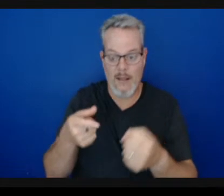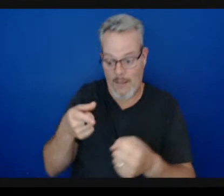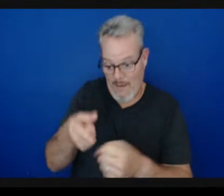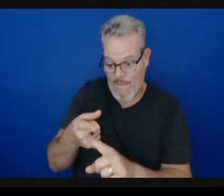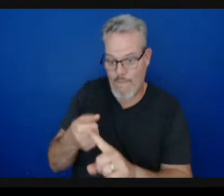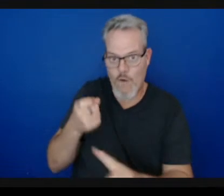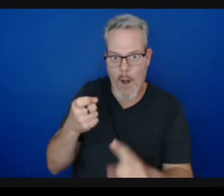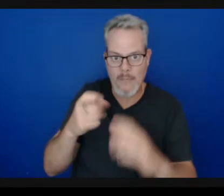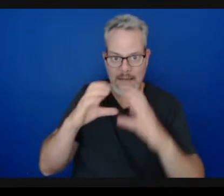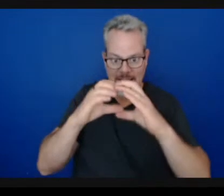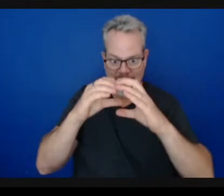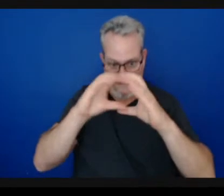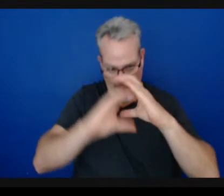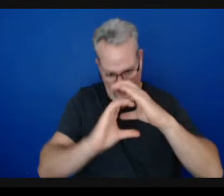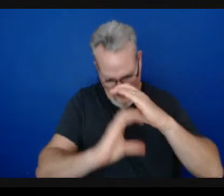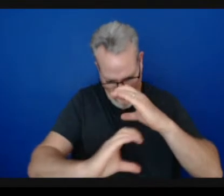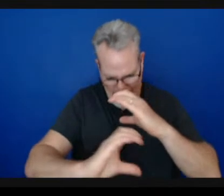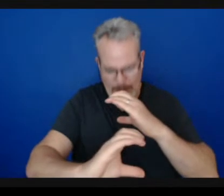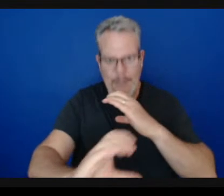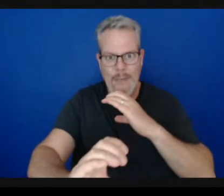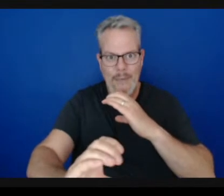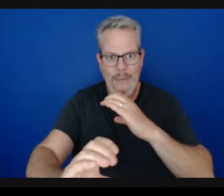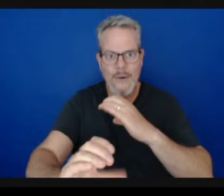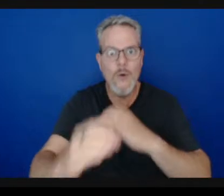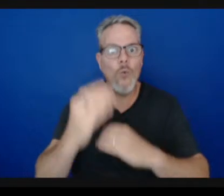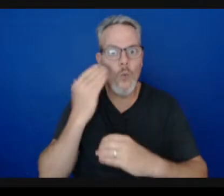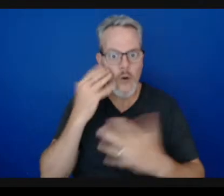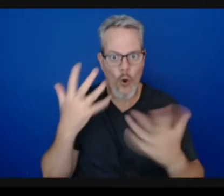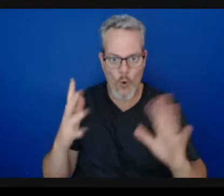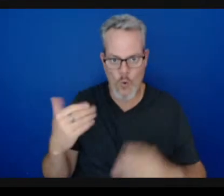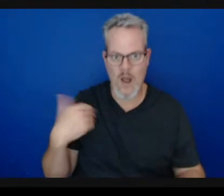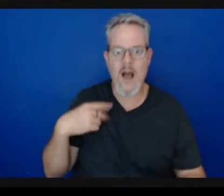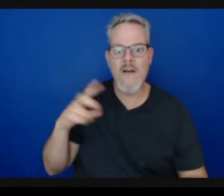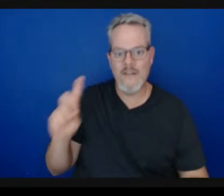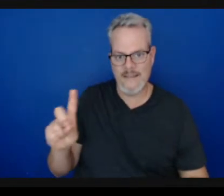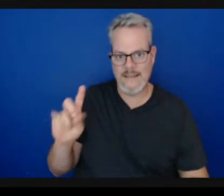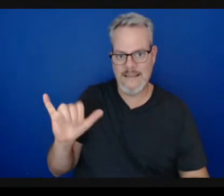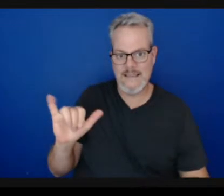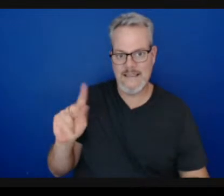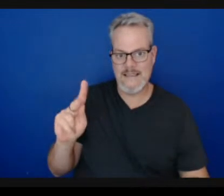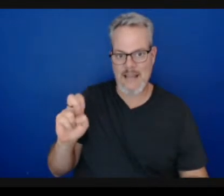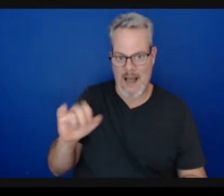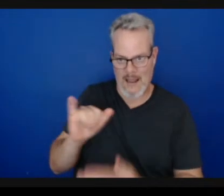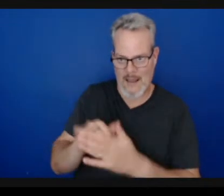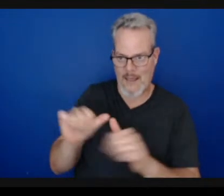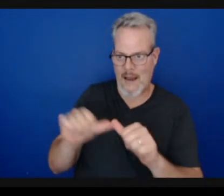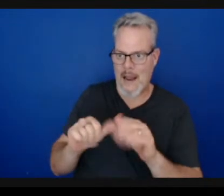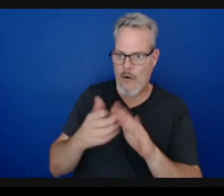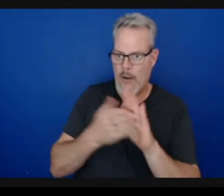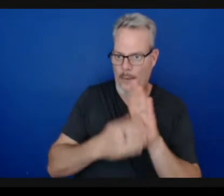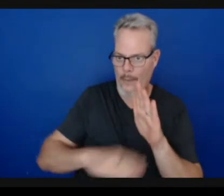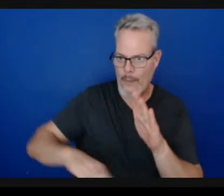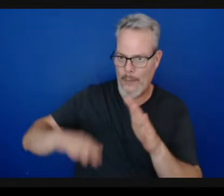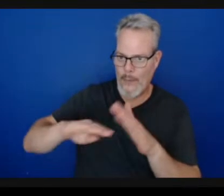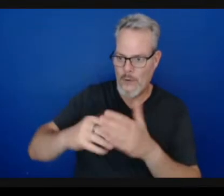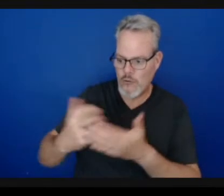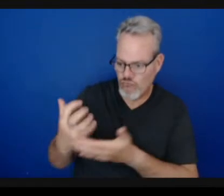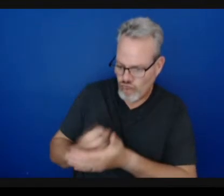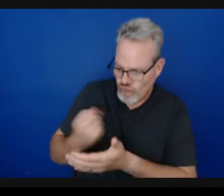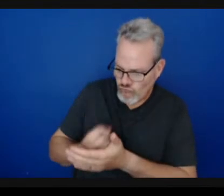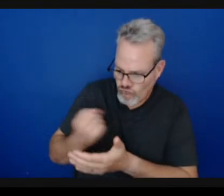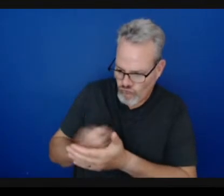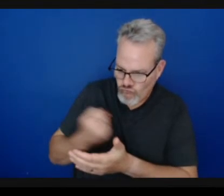like dikes, for example. So we know that there was a dike at the bottom of that crater that was being harvested